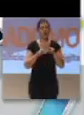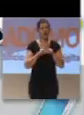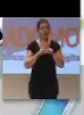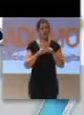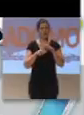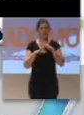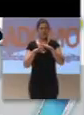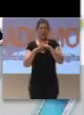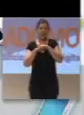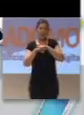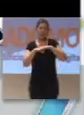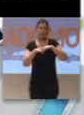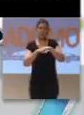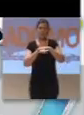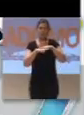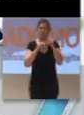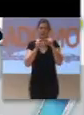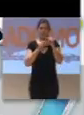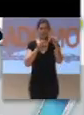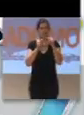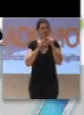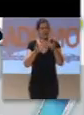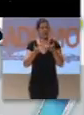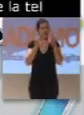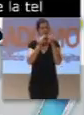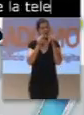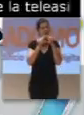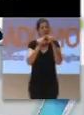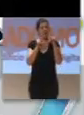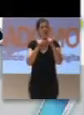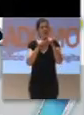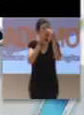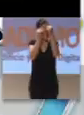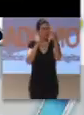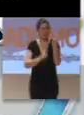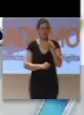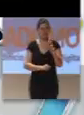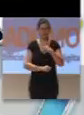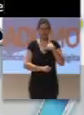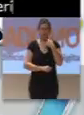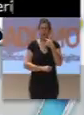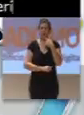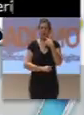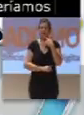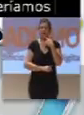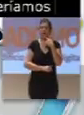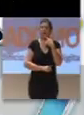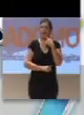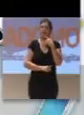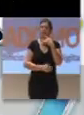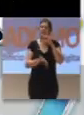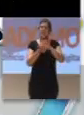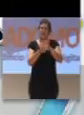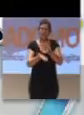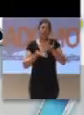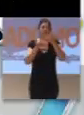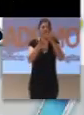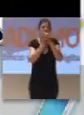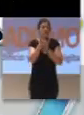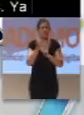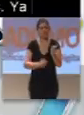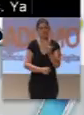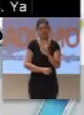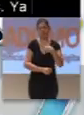out the basics of what home telecare really is. we did not want to reduce the